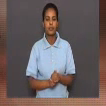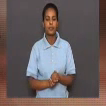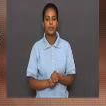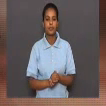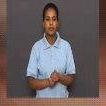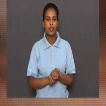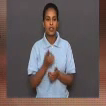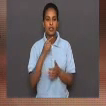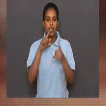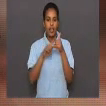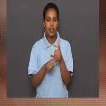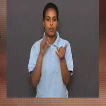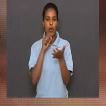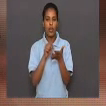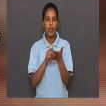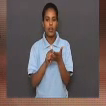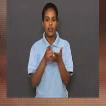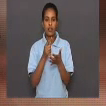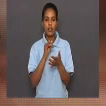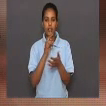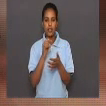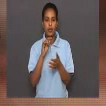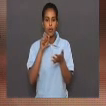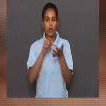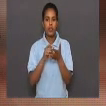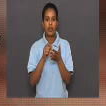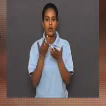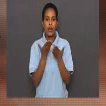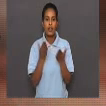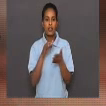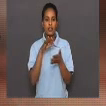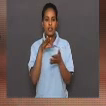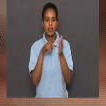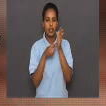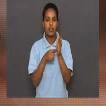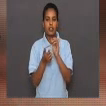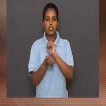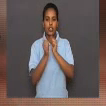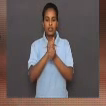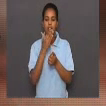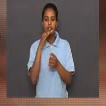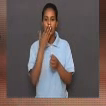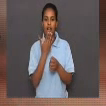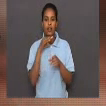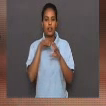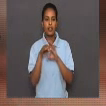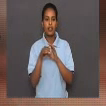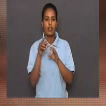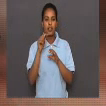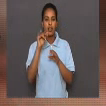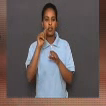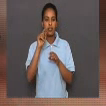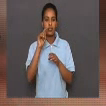reacted. The end point is the point where the indicator changes color in